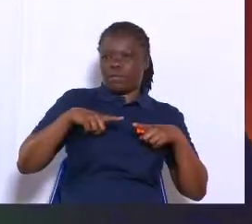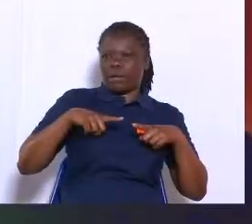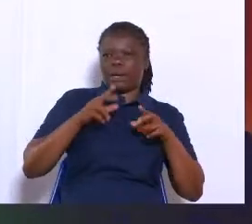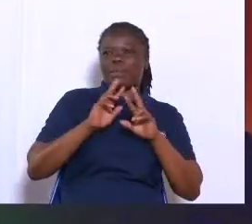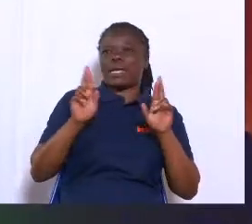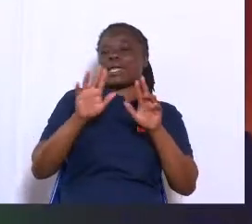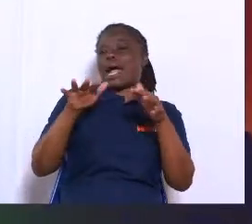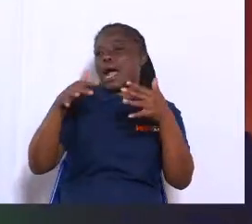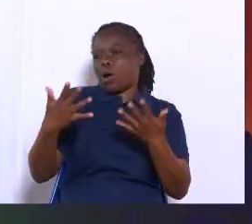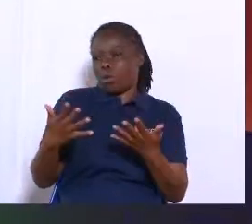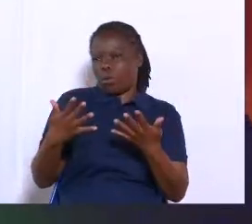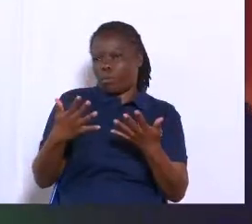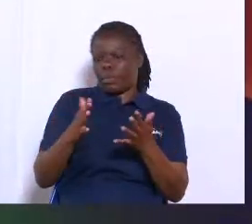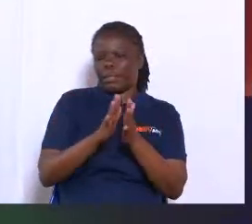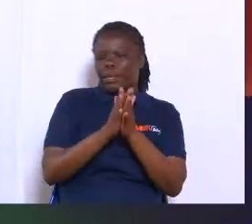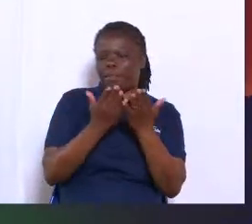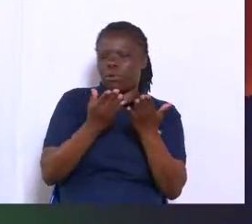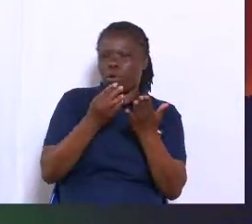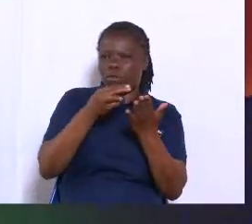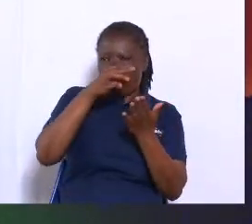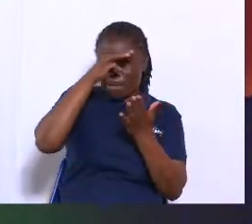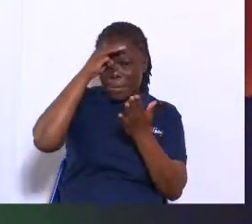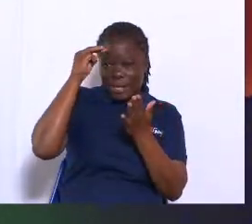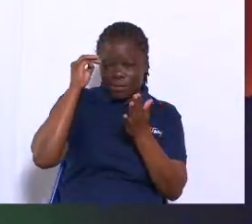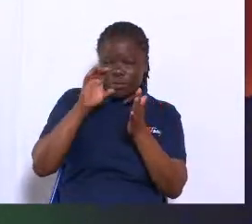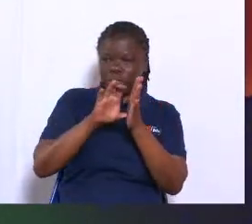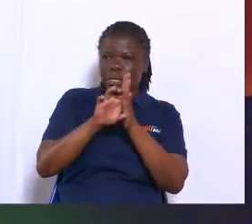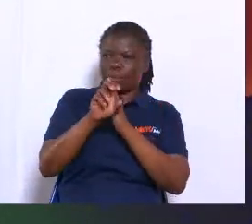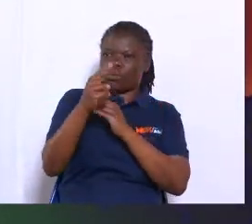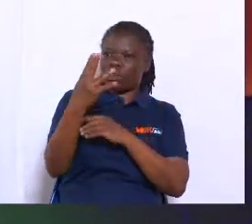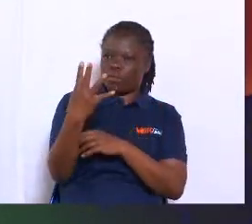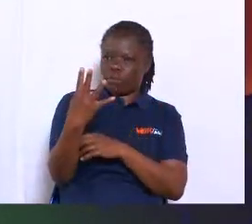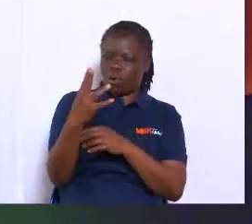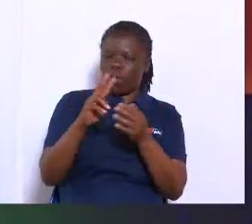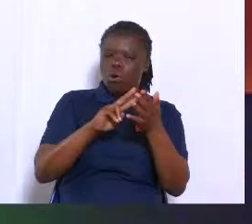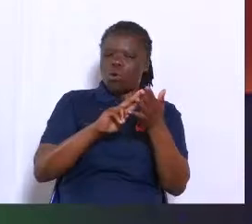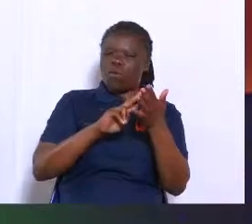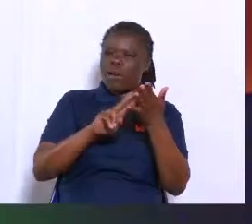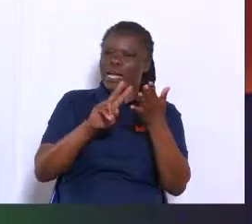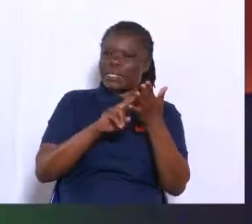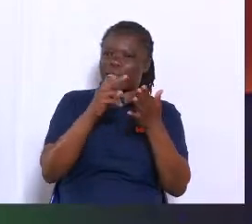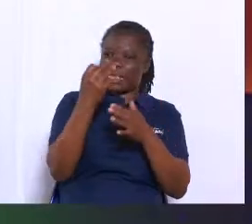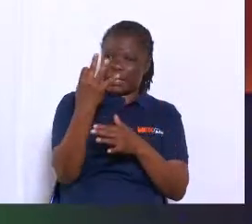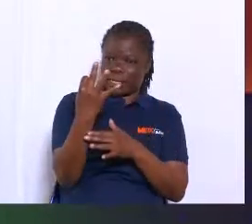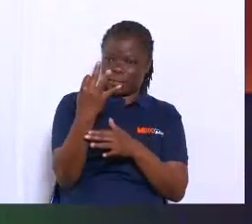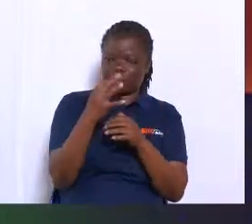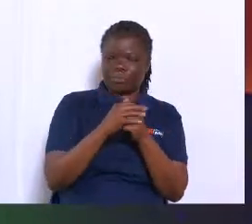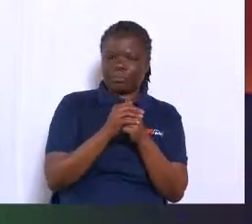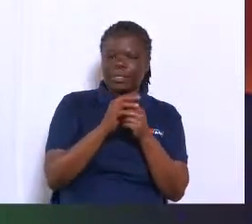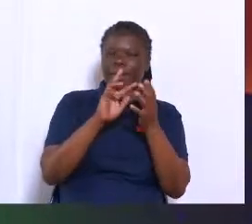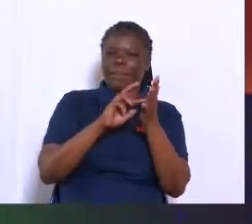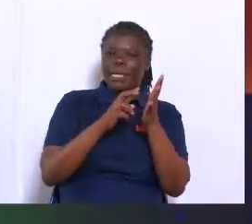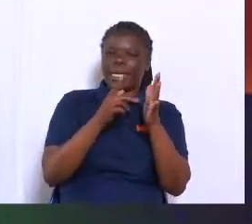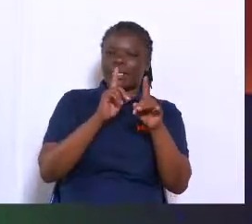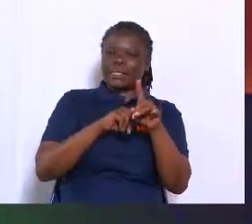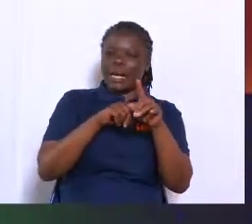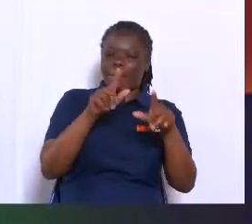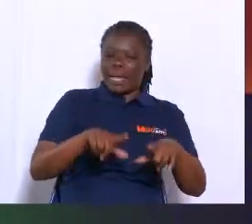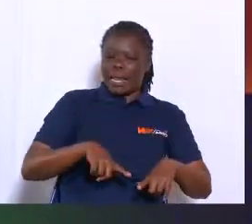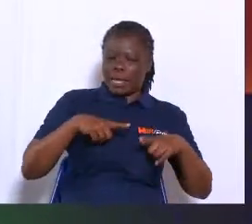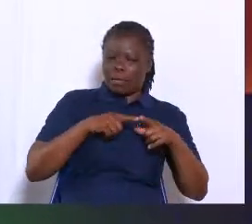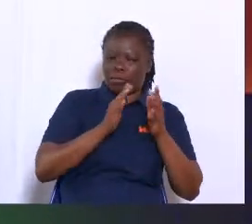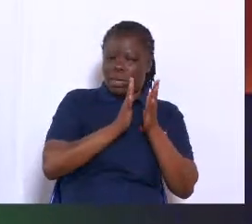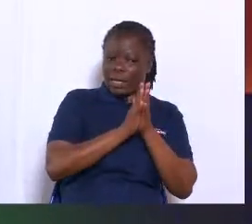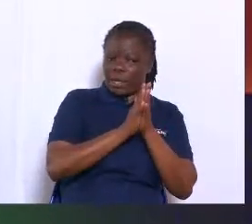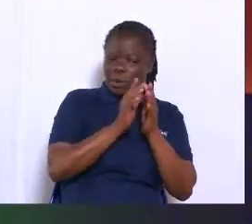24, we start with verse 3. Now, as he sat on the Mount of Olives, the disciples came to him